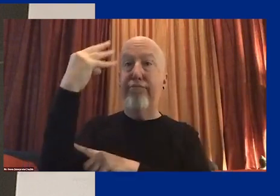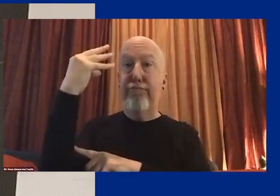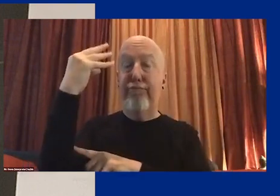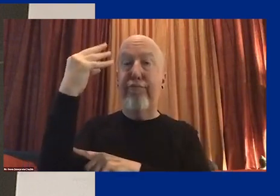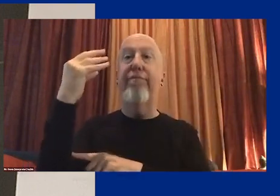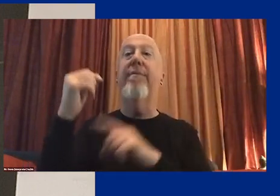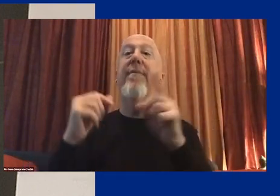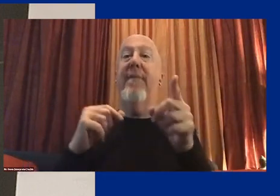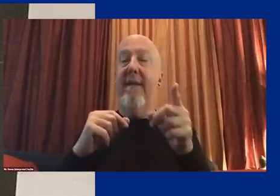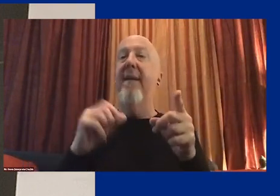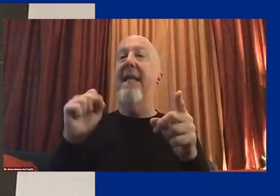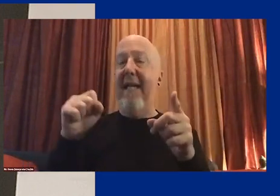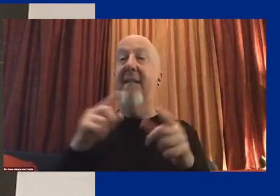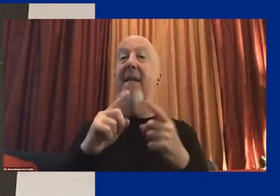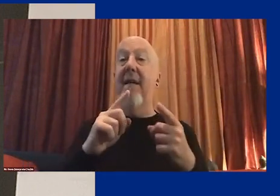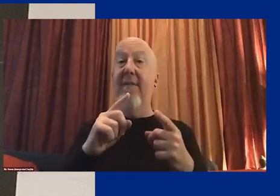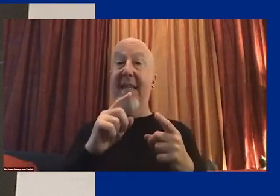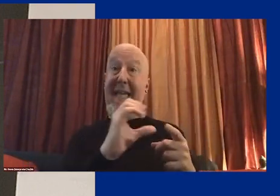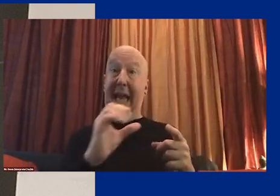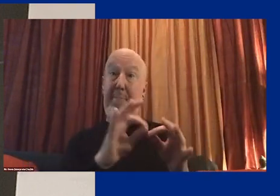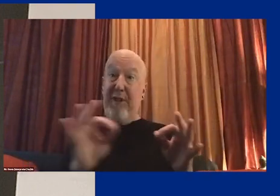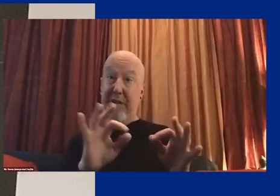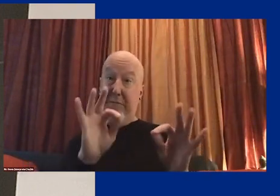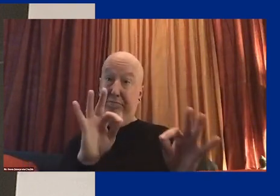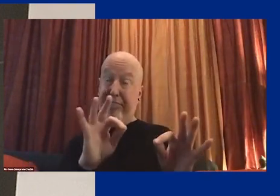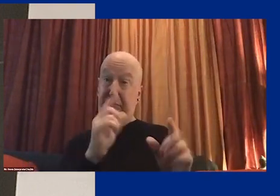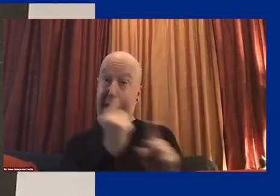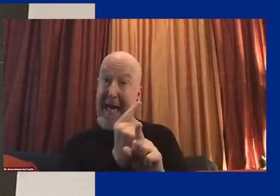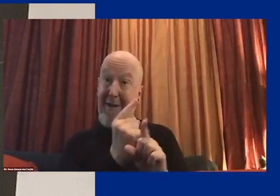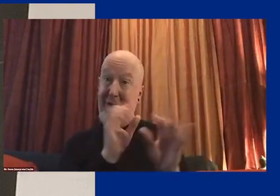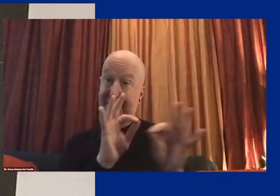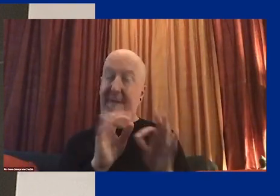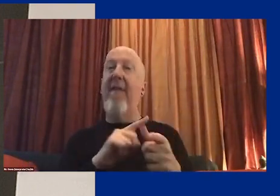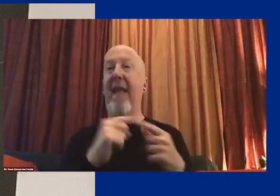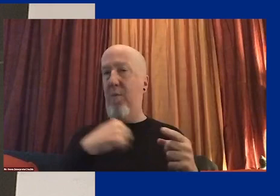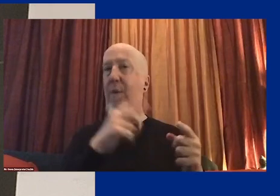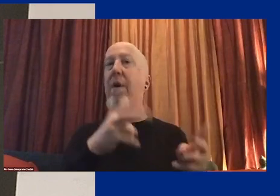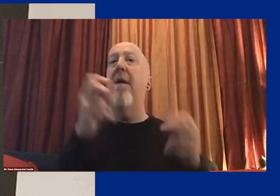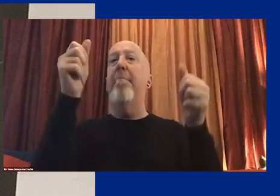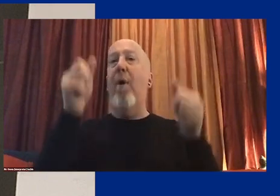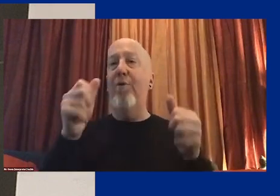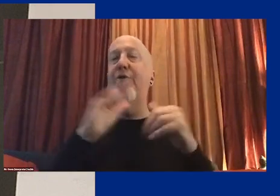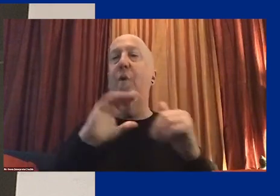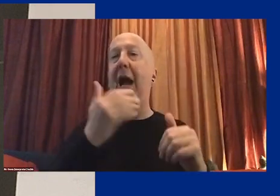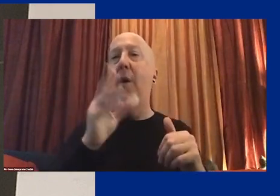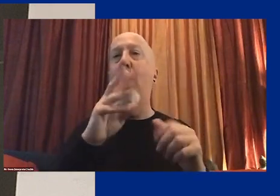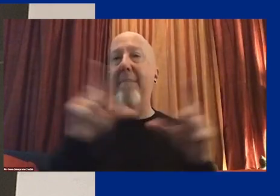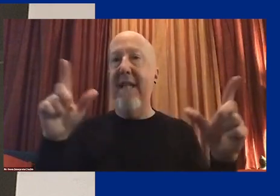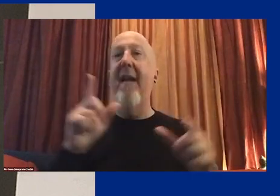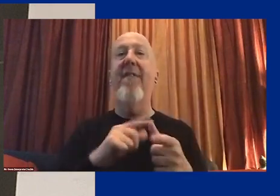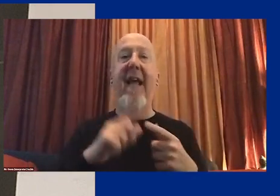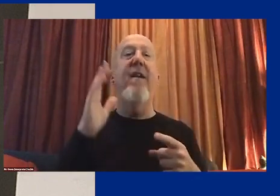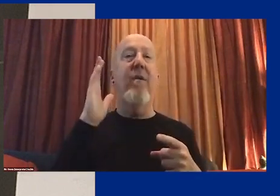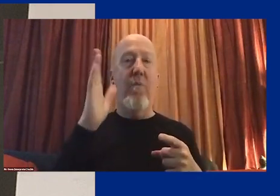the captions are accurate, we'll be posting it to our websites, and we'll send out an alert to everybody that